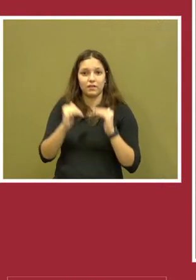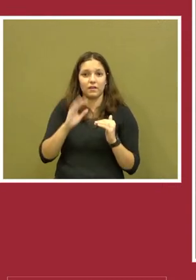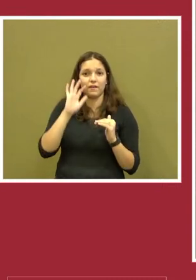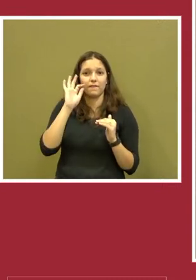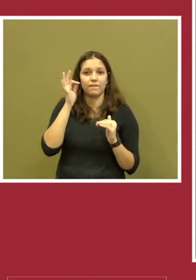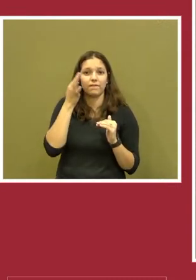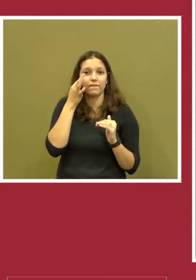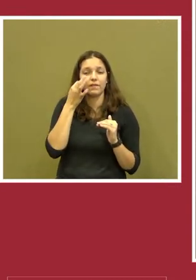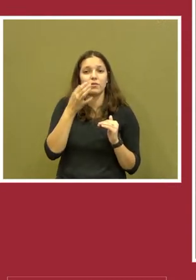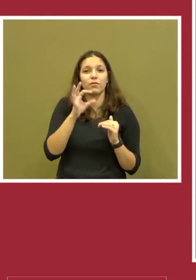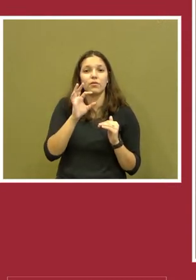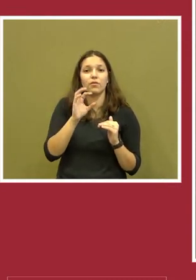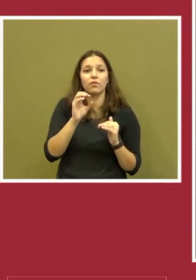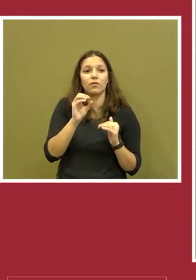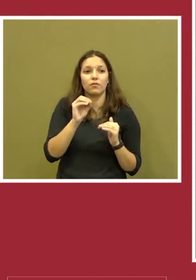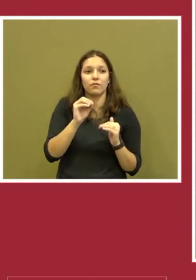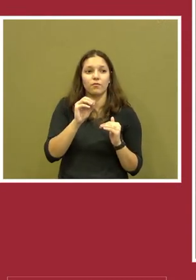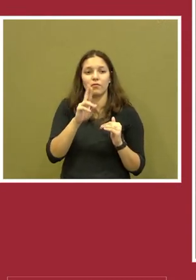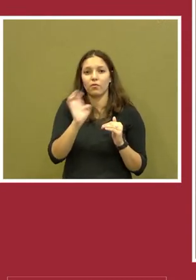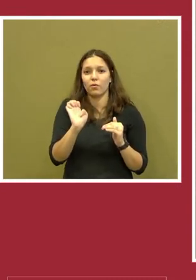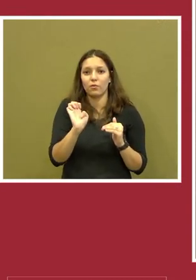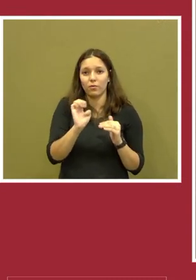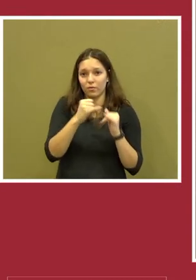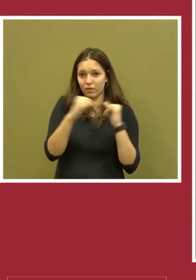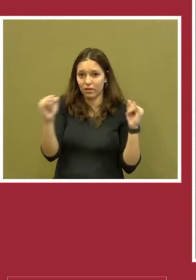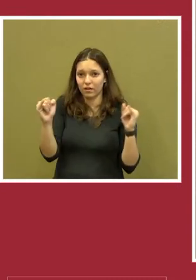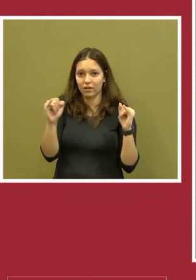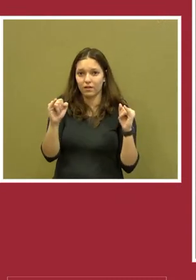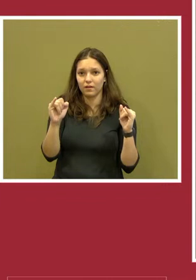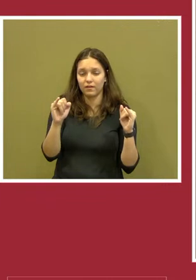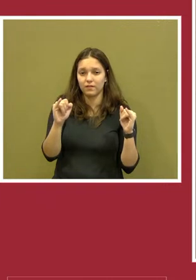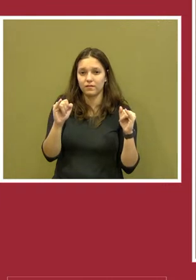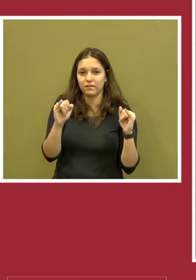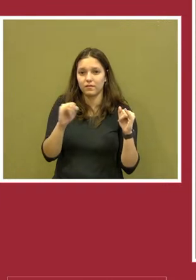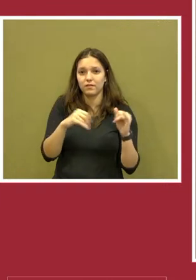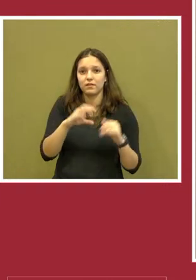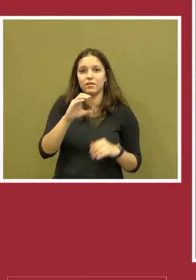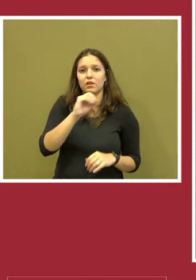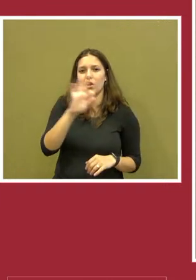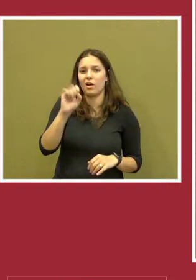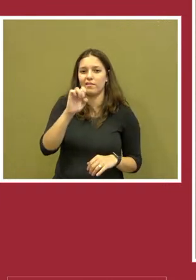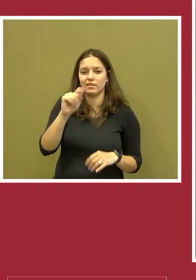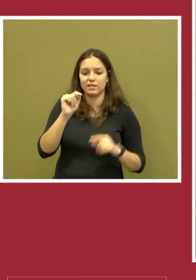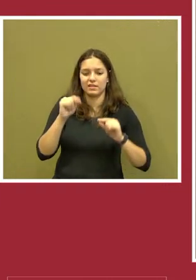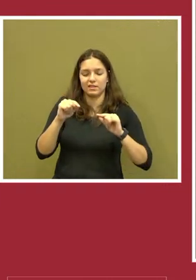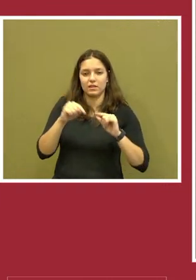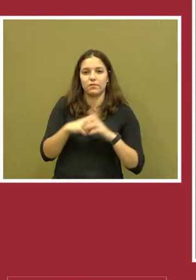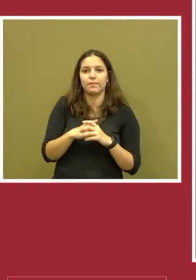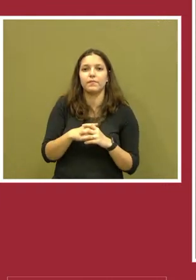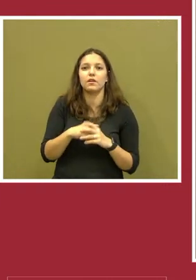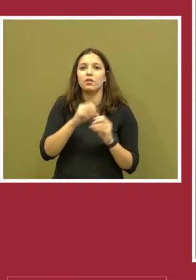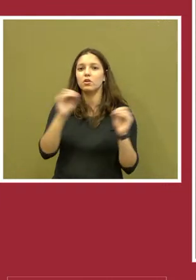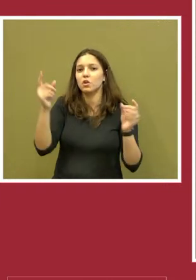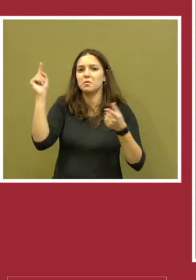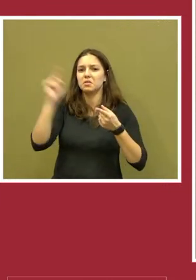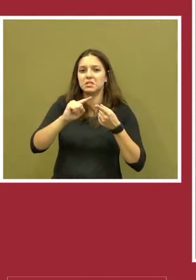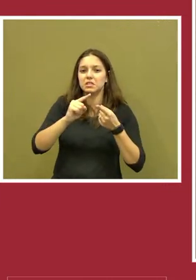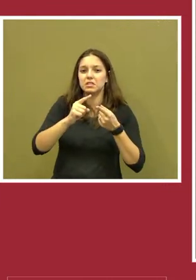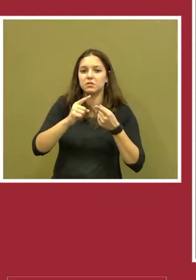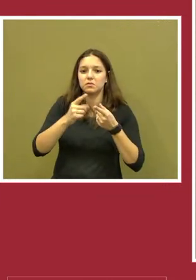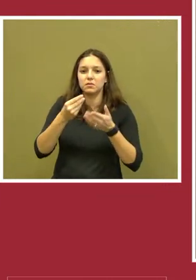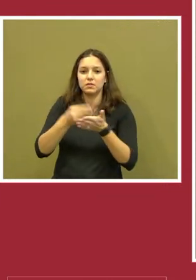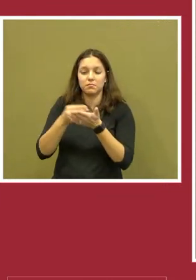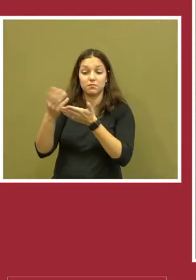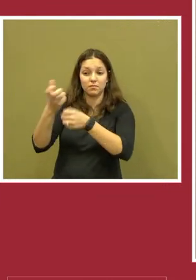forest line. You'll see federal non-formula revenues as the offset for that. So no decrease in revenue there. It's just been